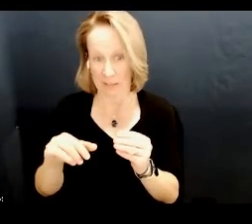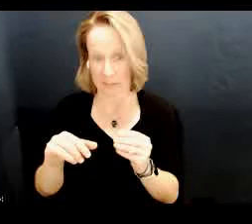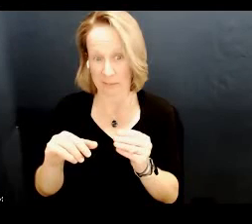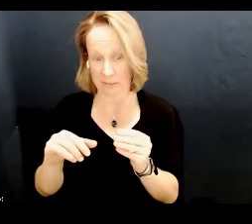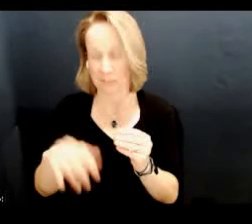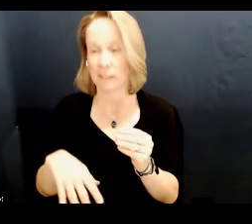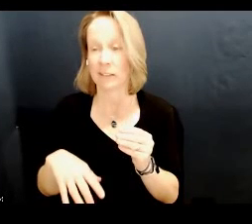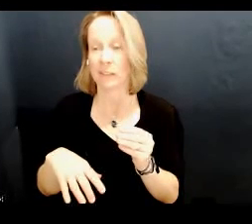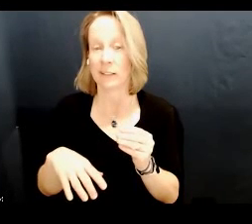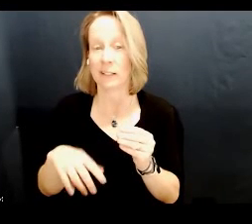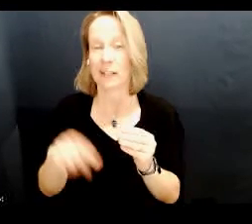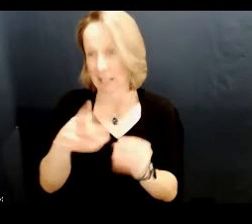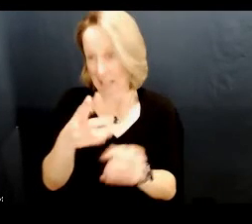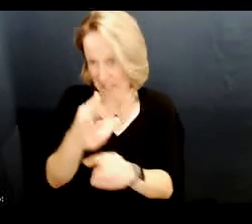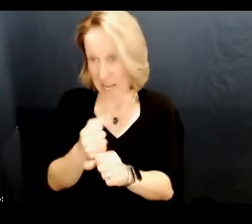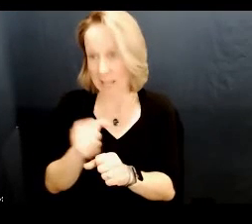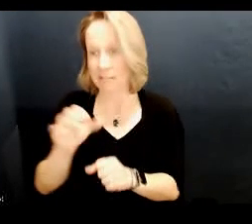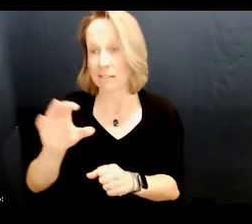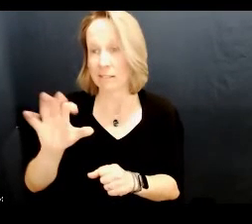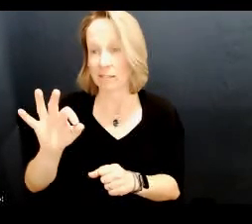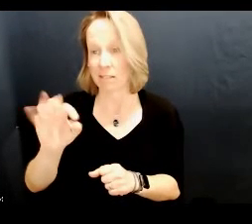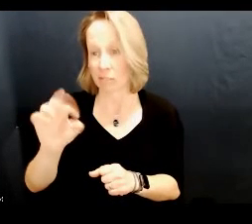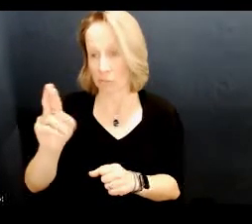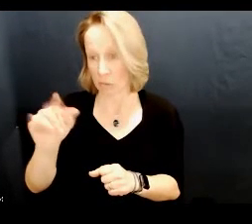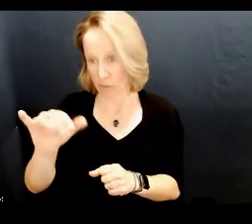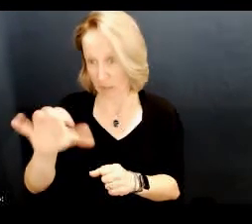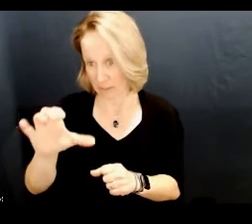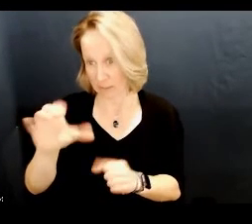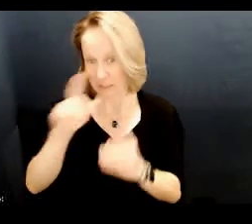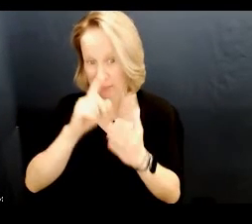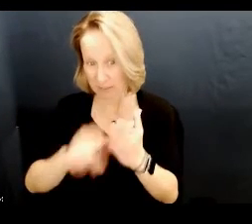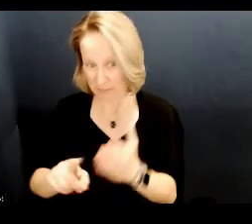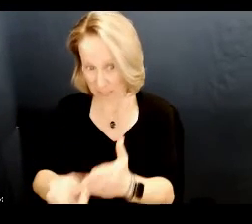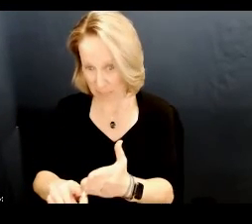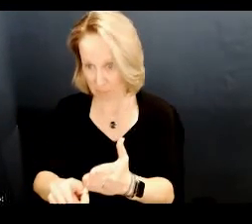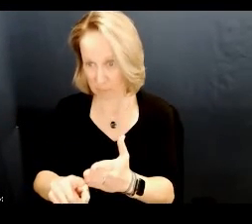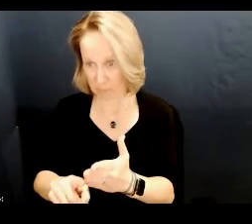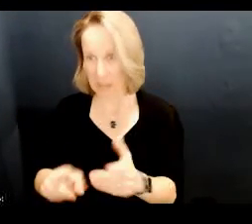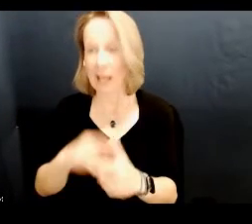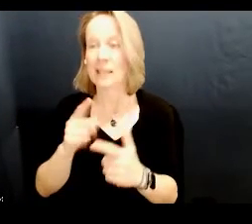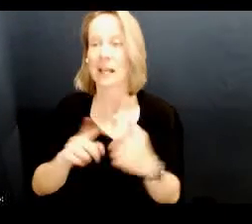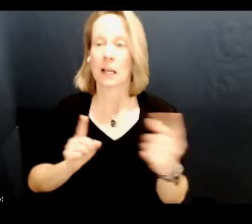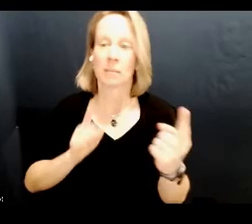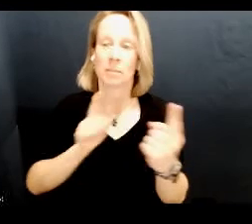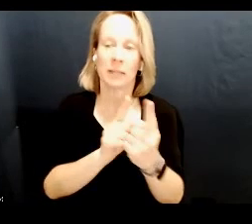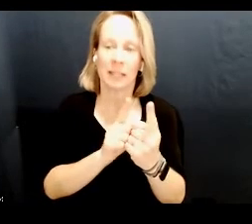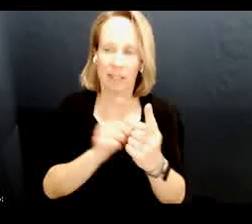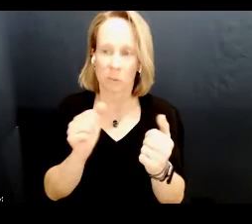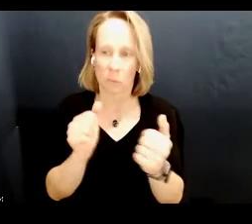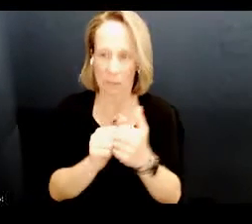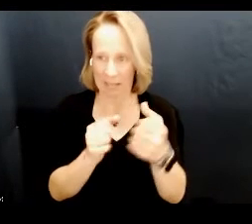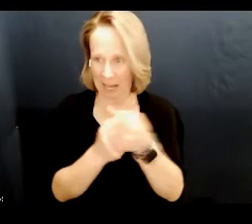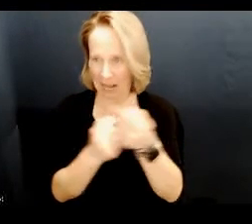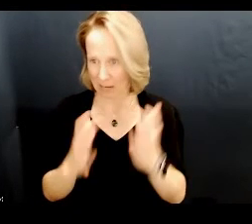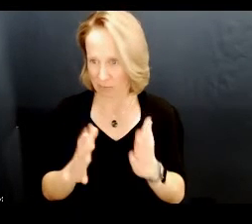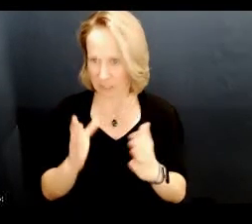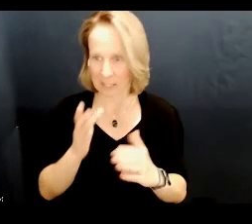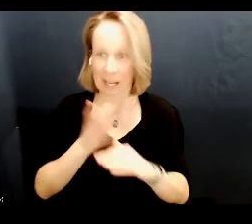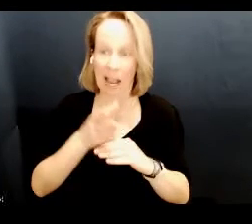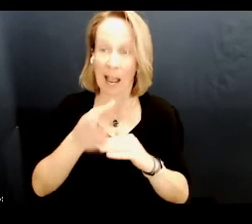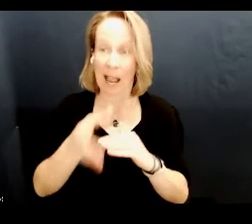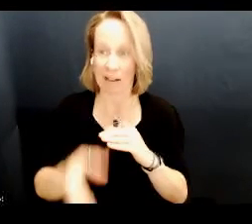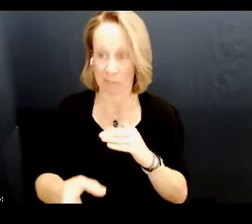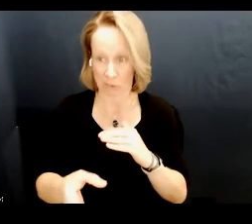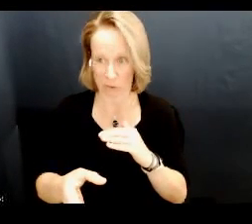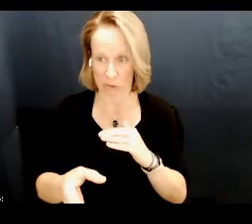receives a forensic exam, and the victim meets with an advocate after the forensic exam. And they learn that to continue receiving